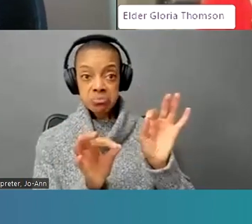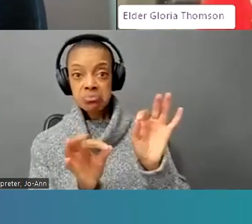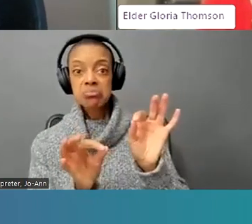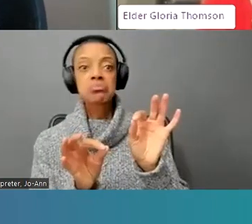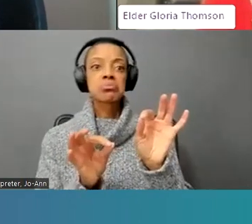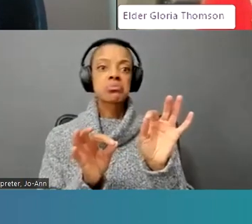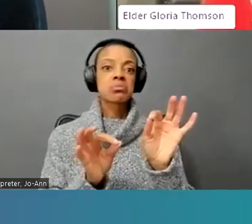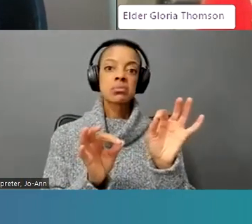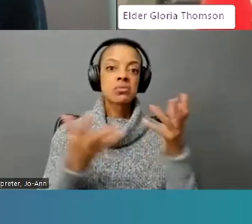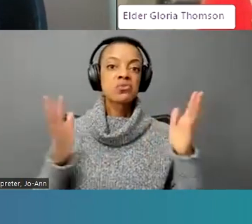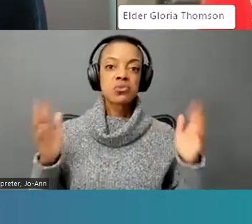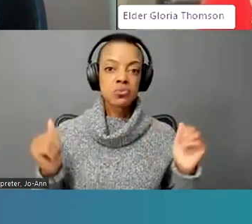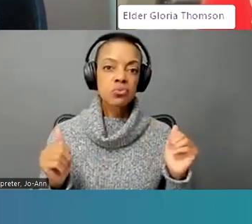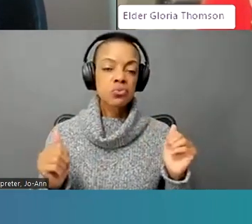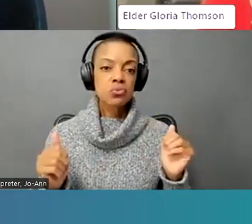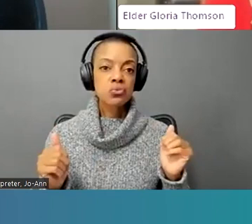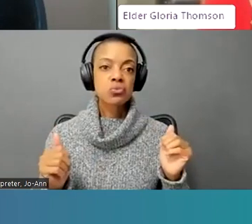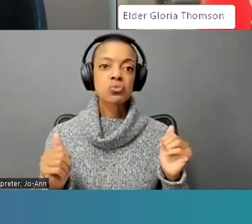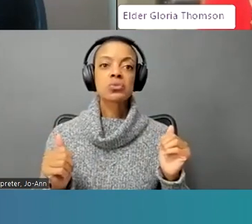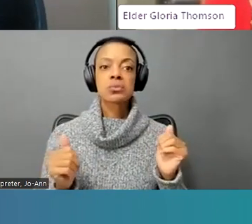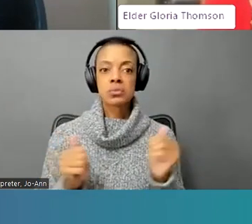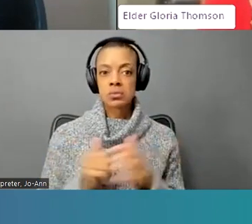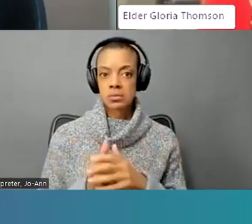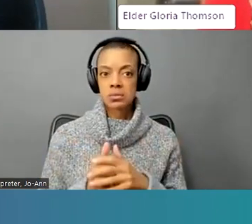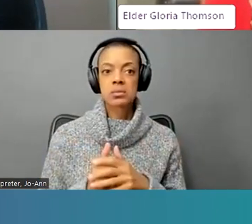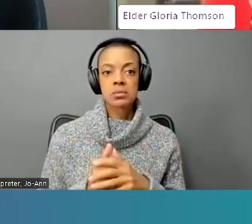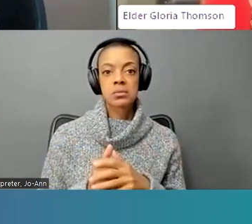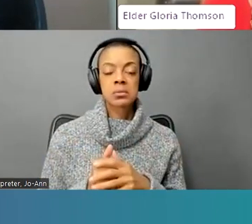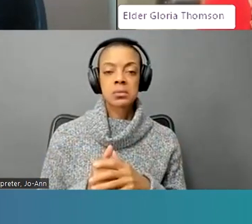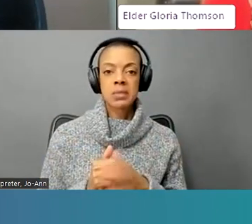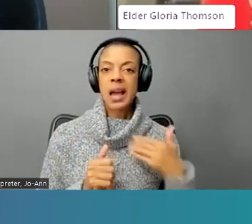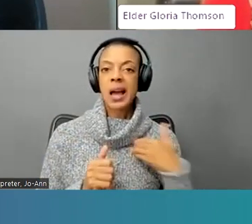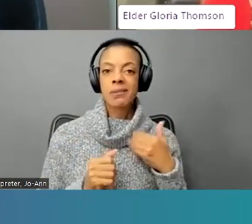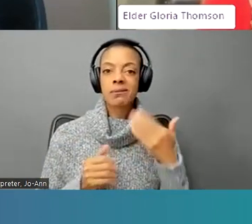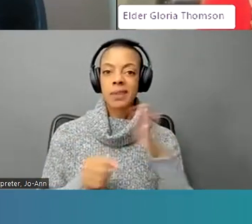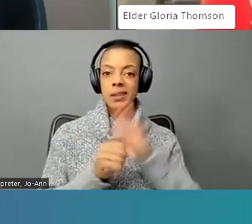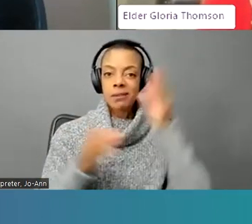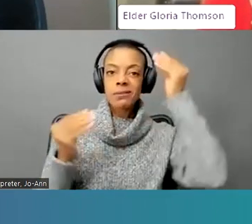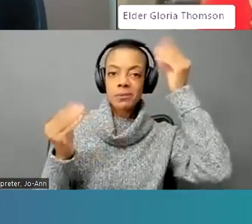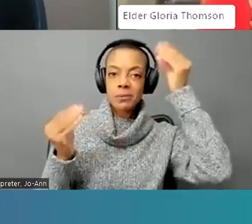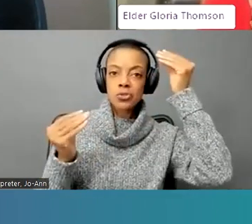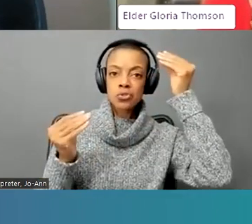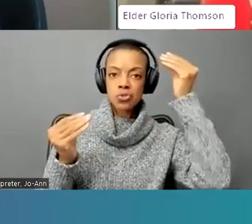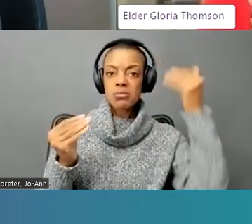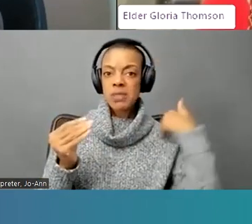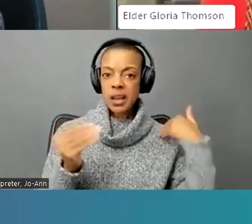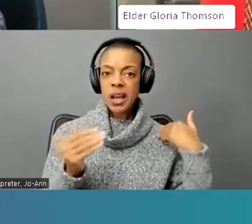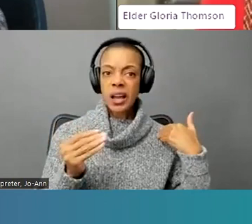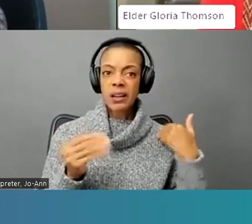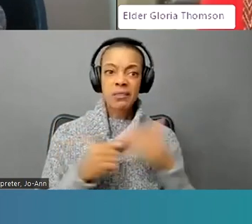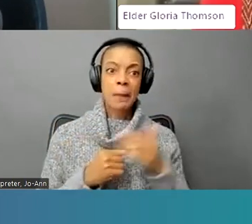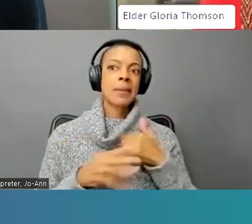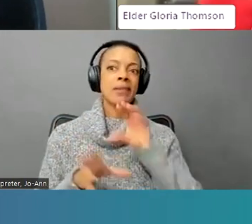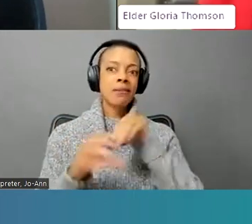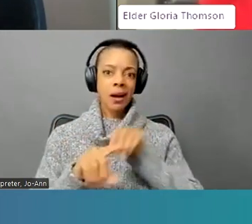can, you know, provide input back to that. But I know because I've been on several organizations